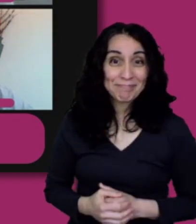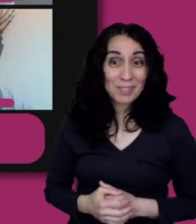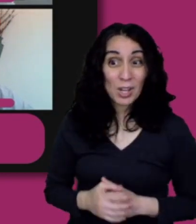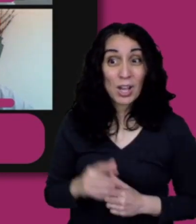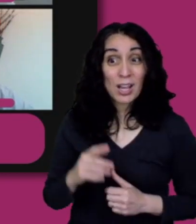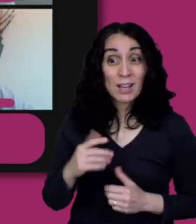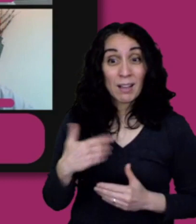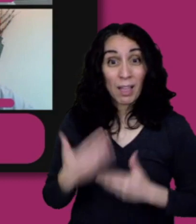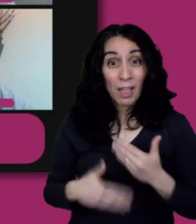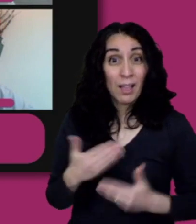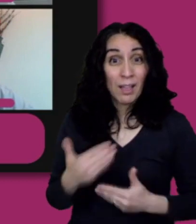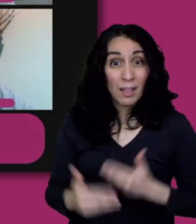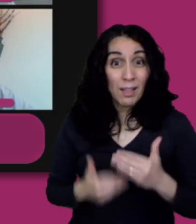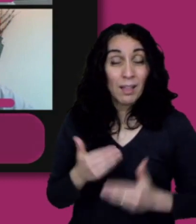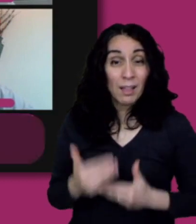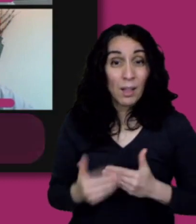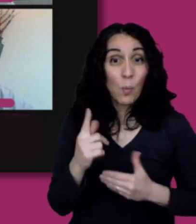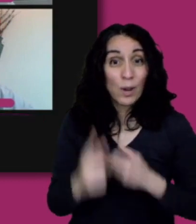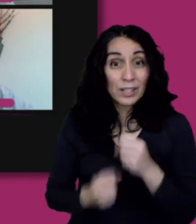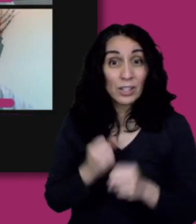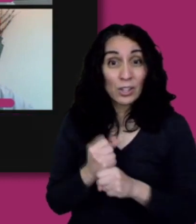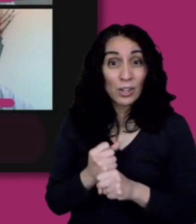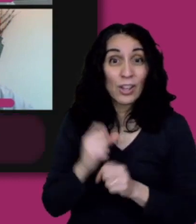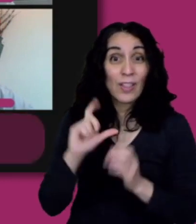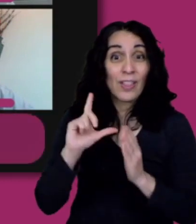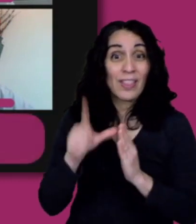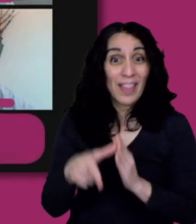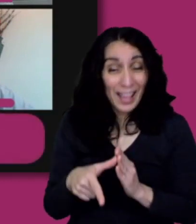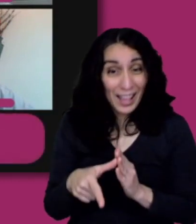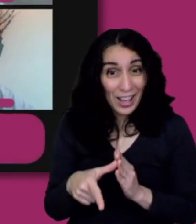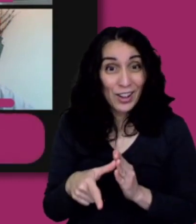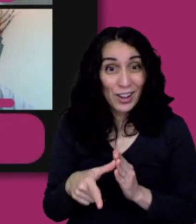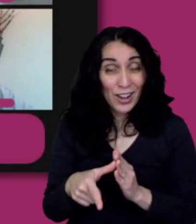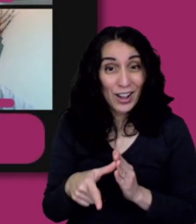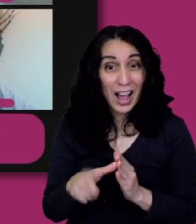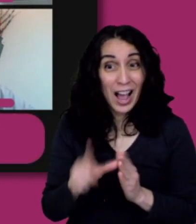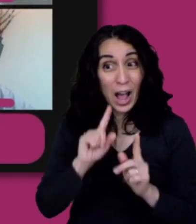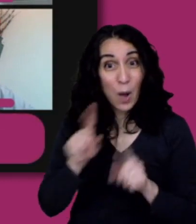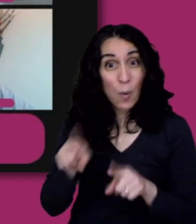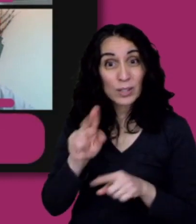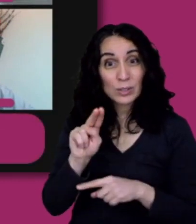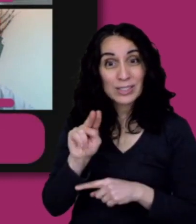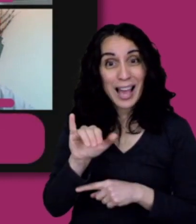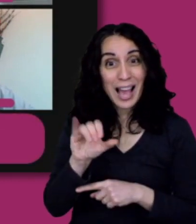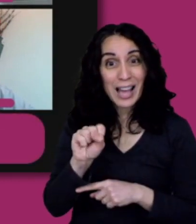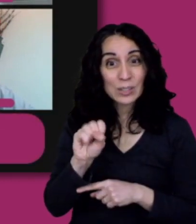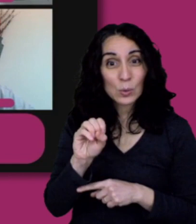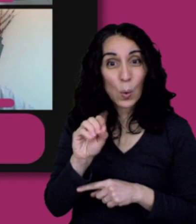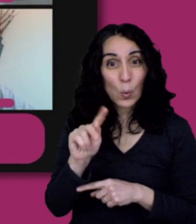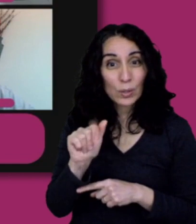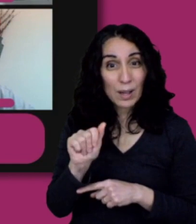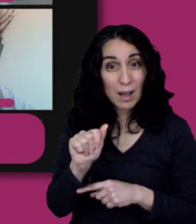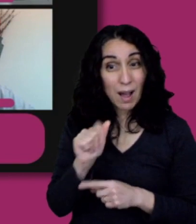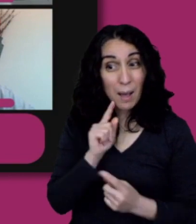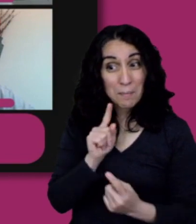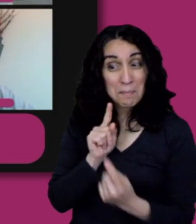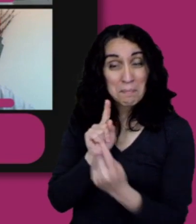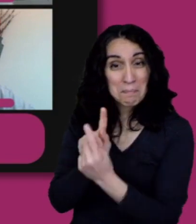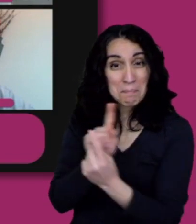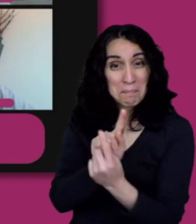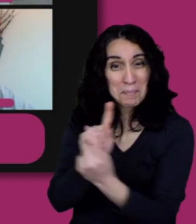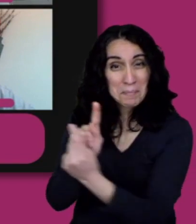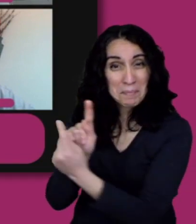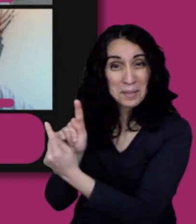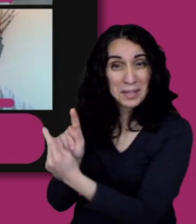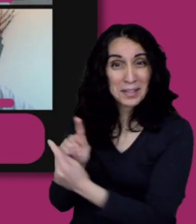it wasn't until a year later, and quite by accident, that I actually, I was at NYSOTA and